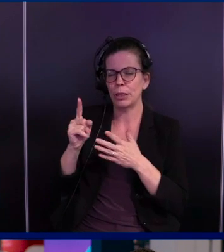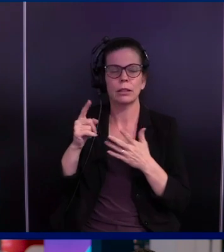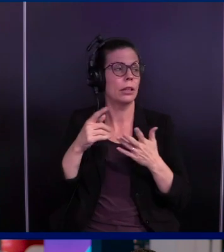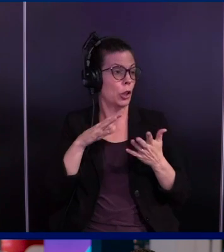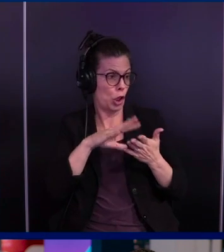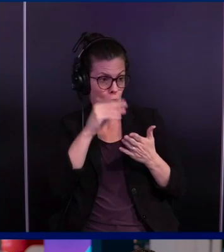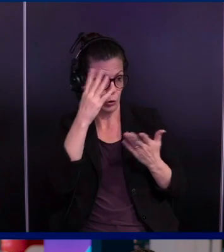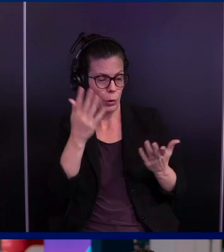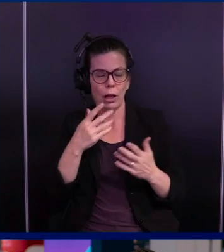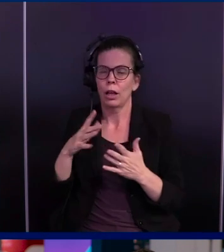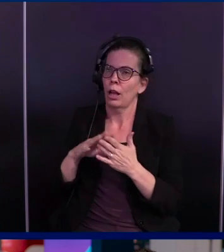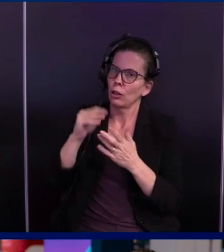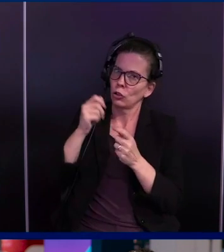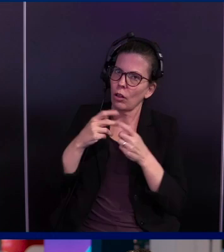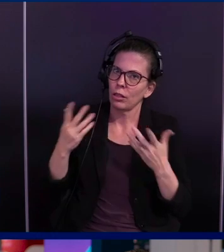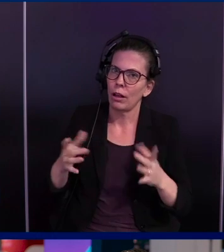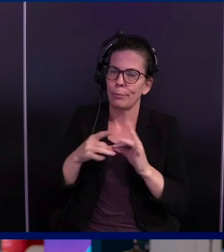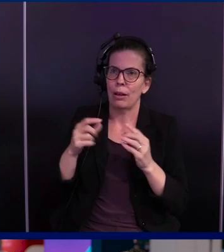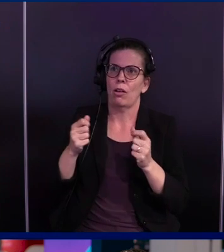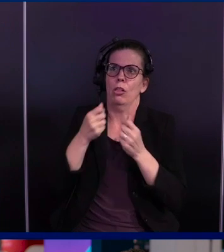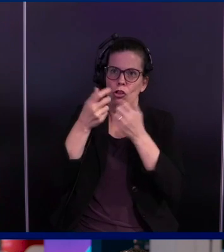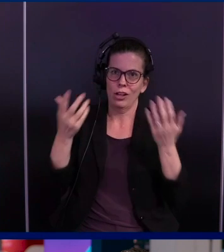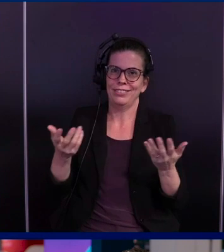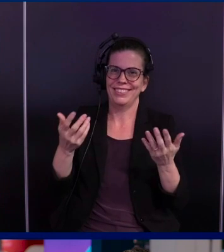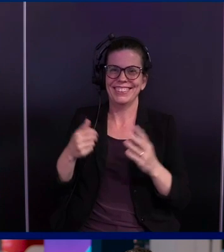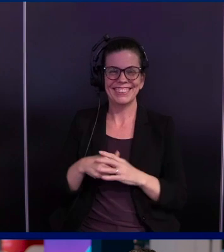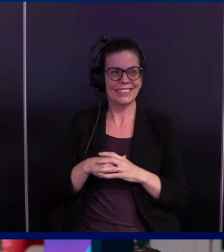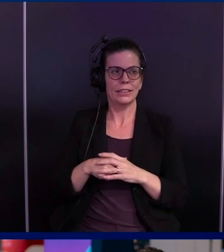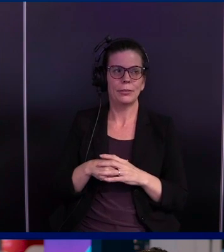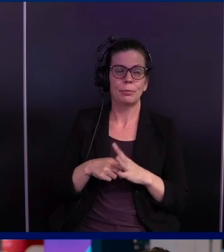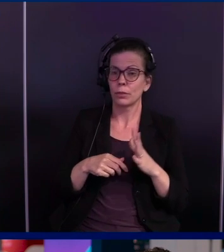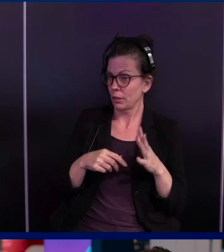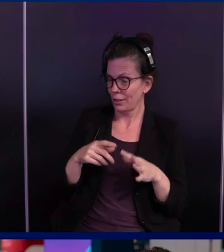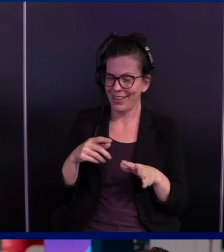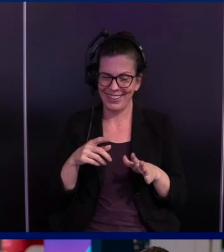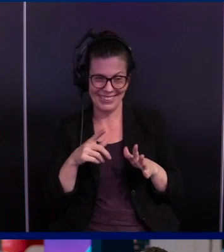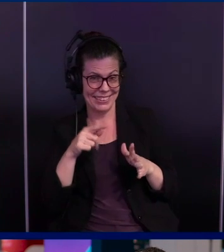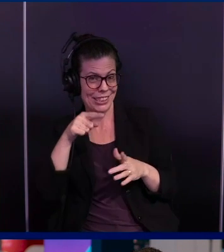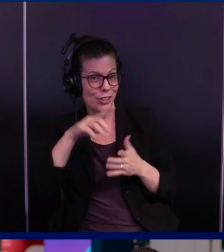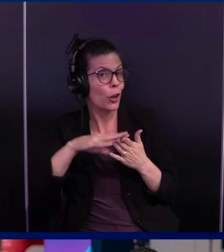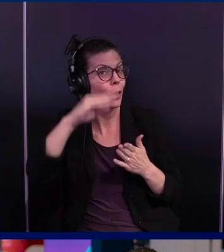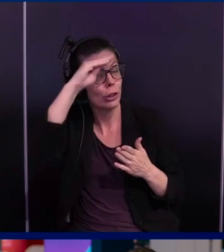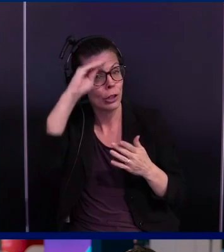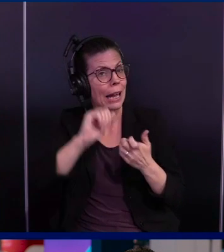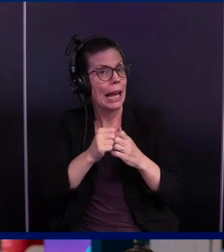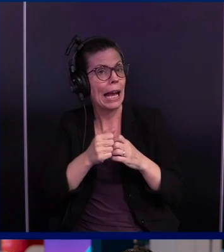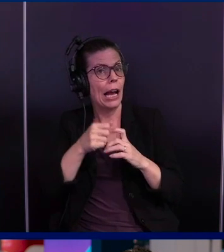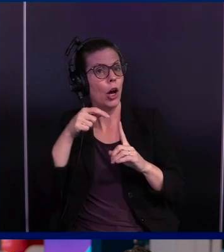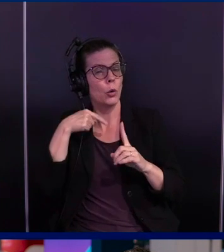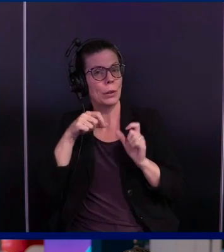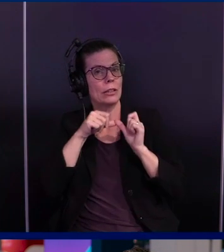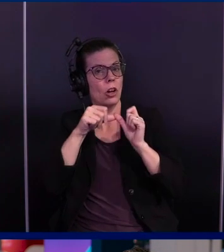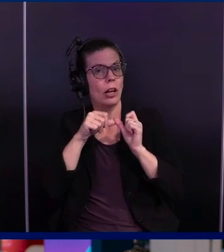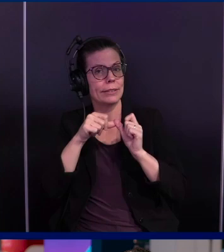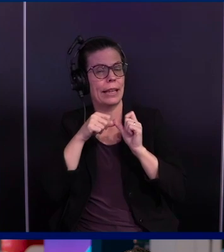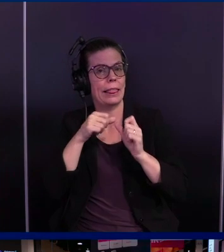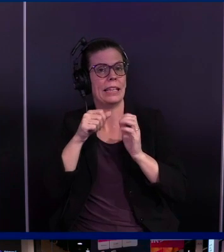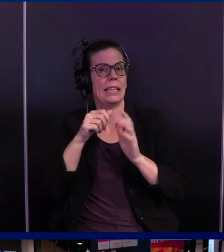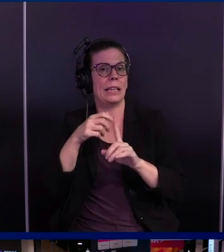learned a whole lot about a whole lot. Did you learn how we just constantly